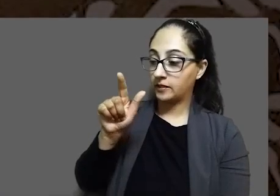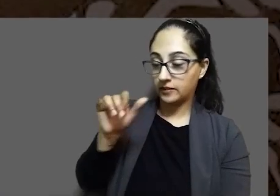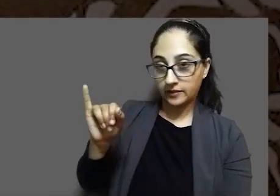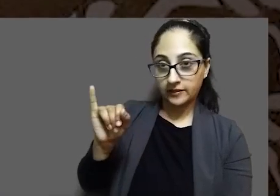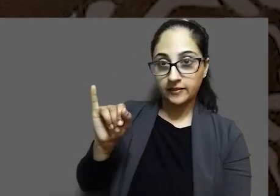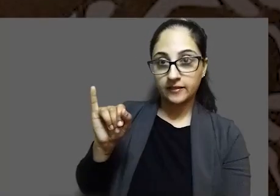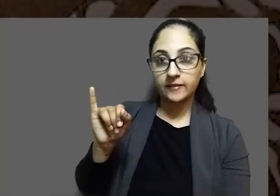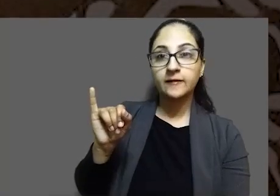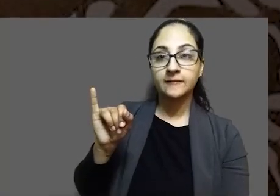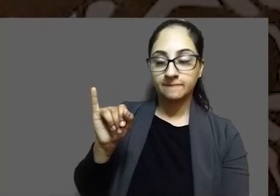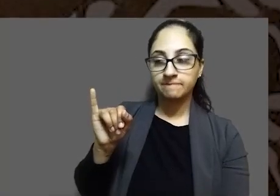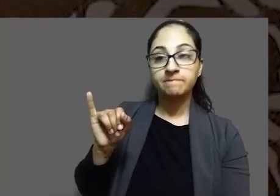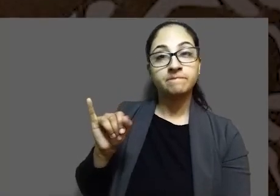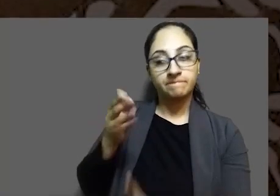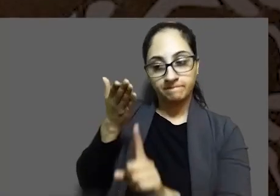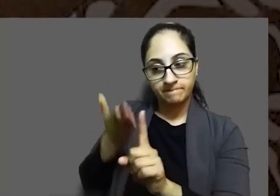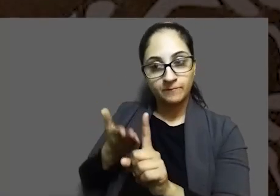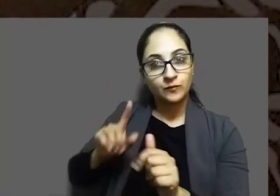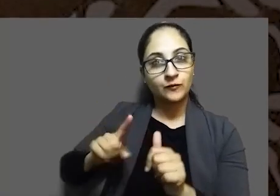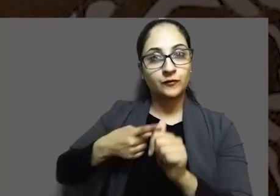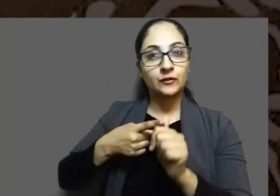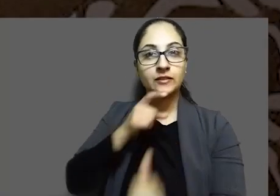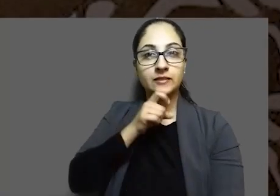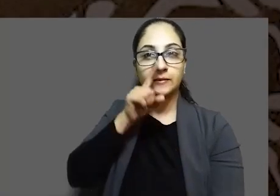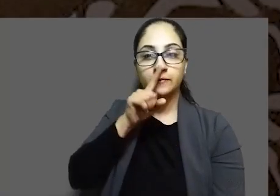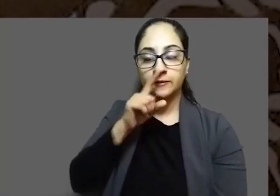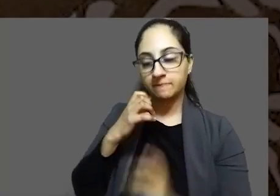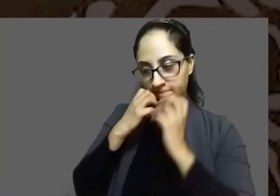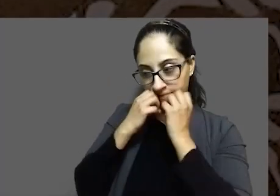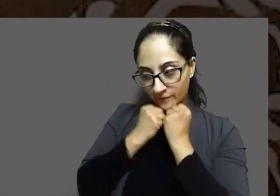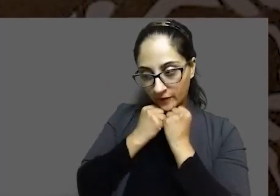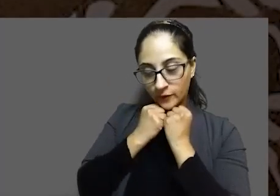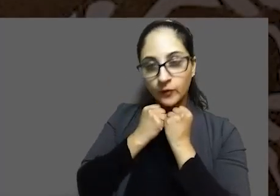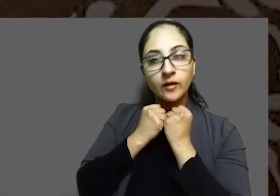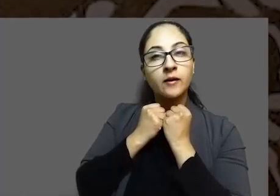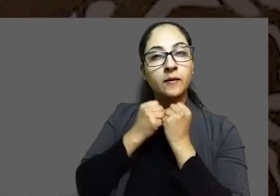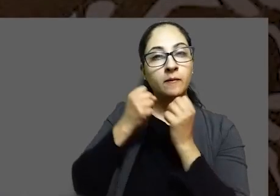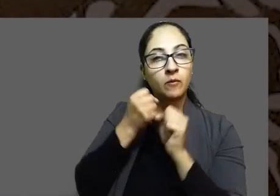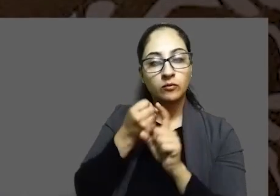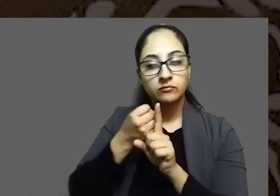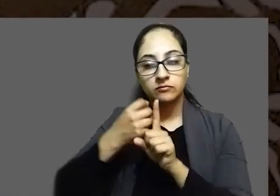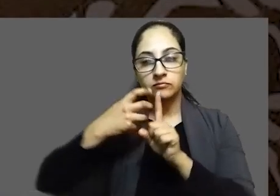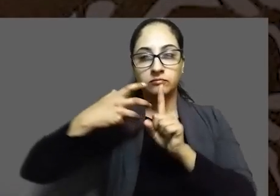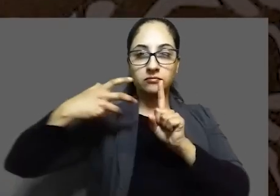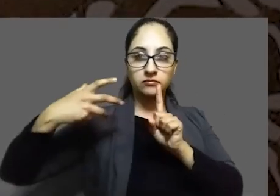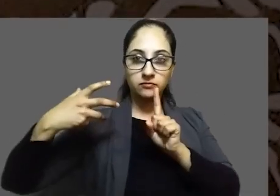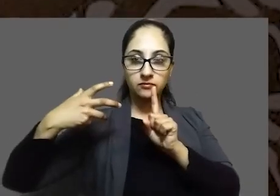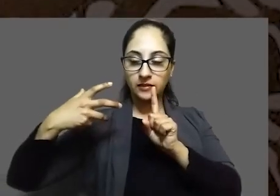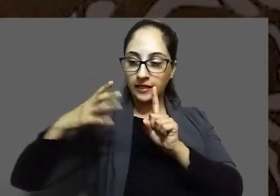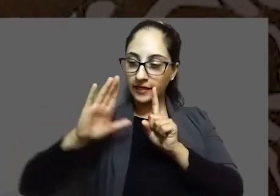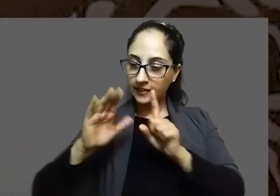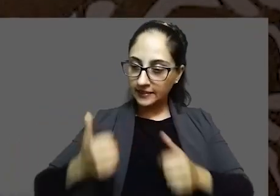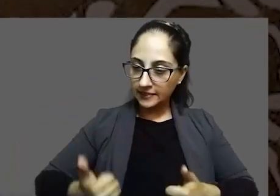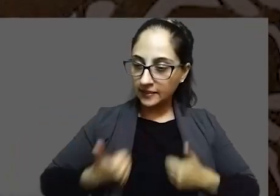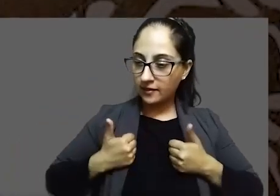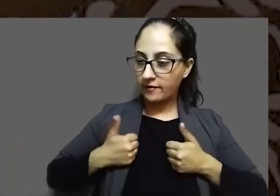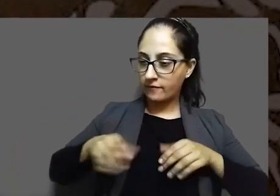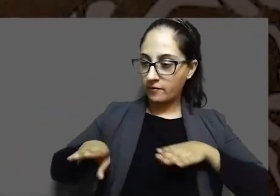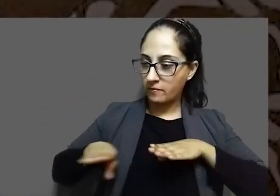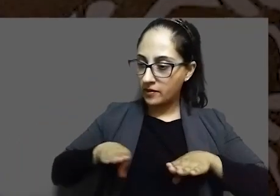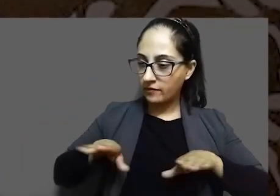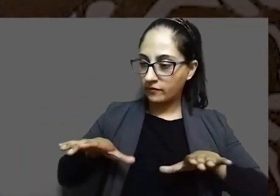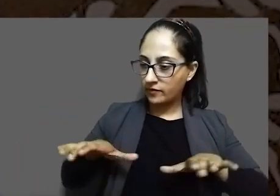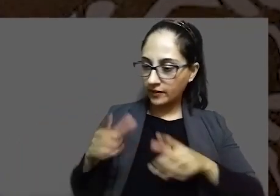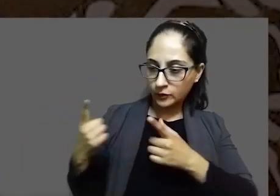I see the life and legacy of Imam Ali as an exemplar of how I want to live my life. The teachings,